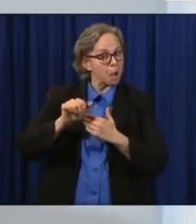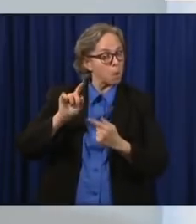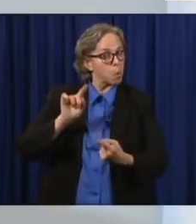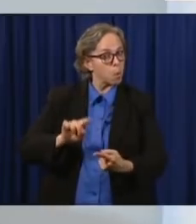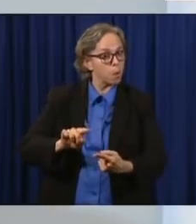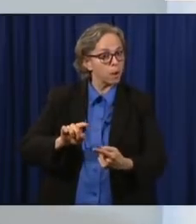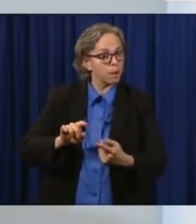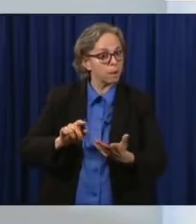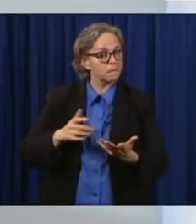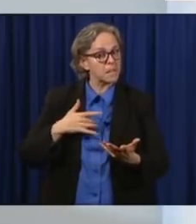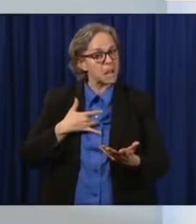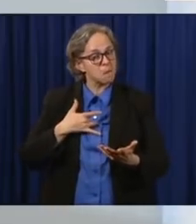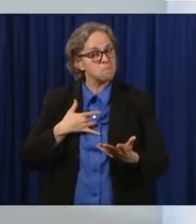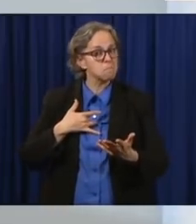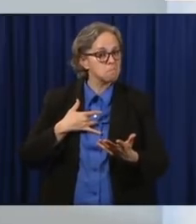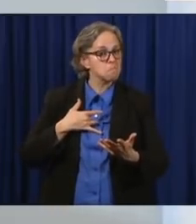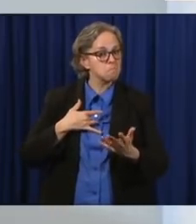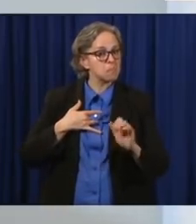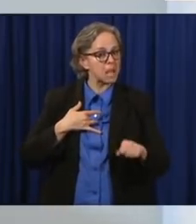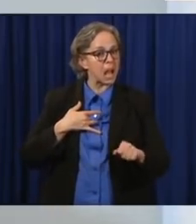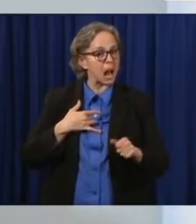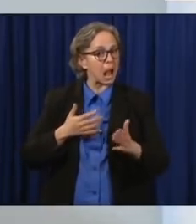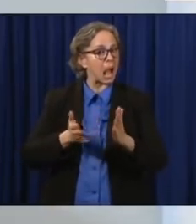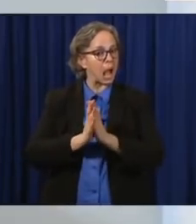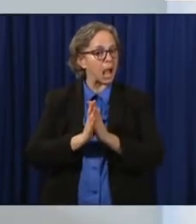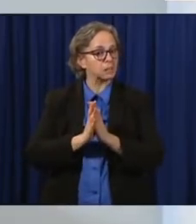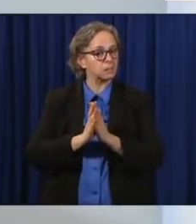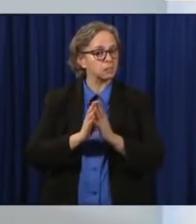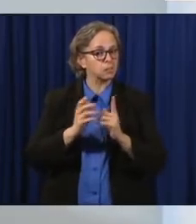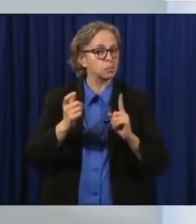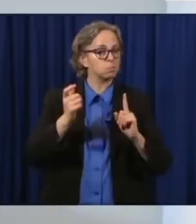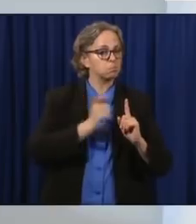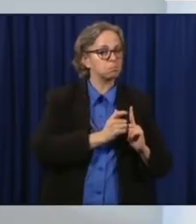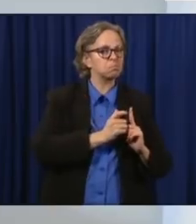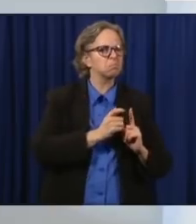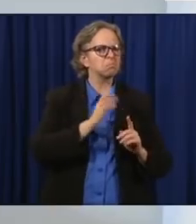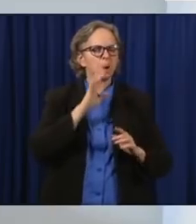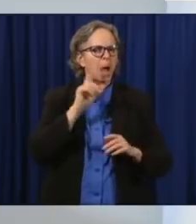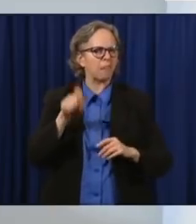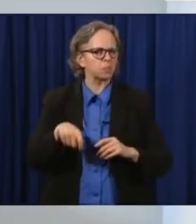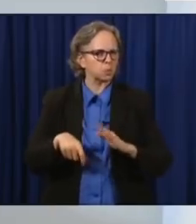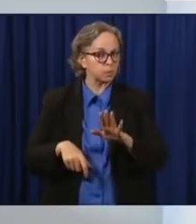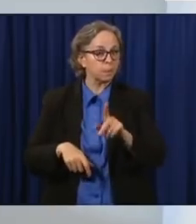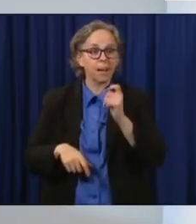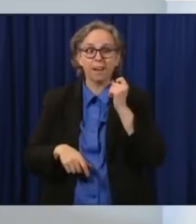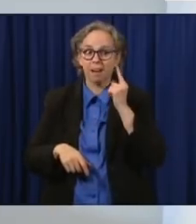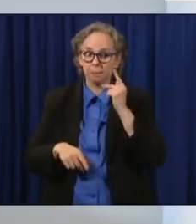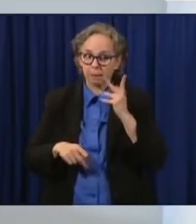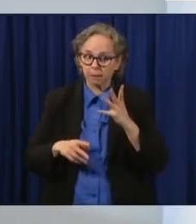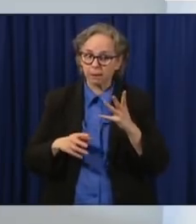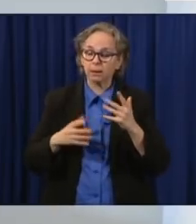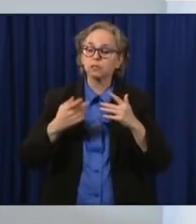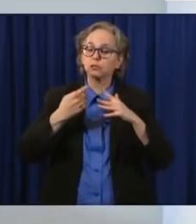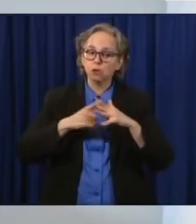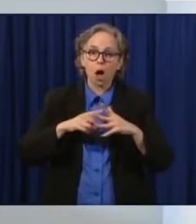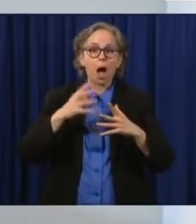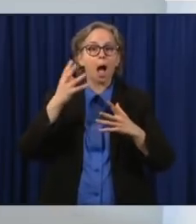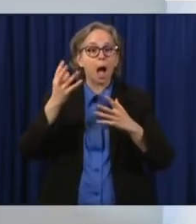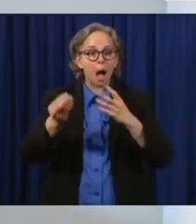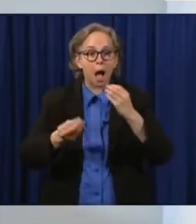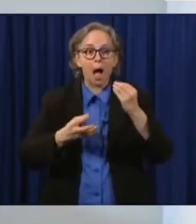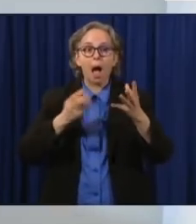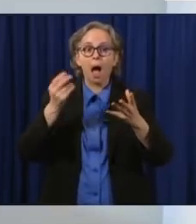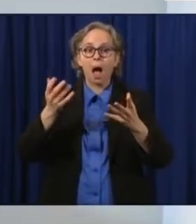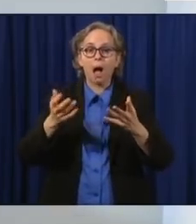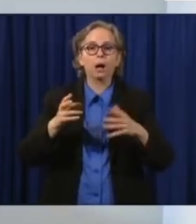from that provision and allow people to again begin to resume more of the normal things they would do,